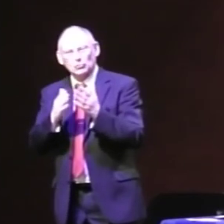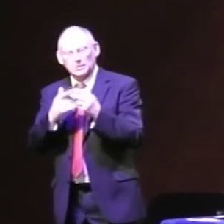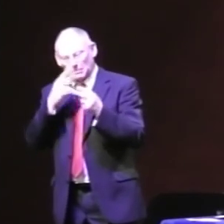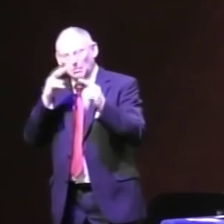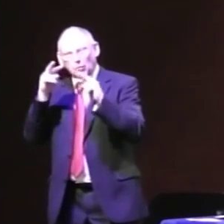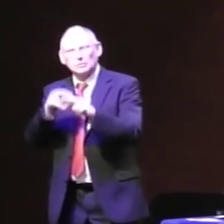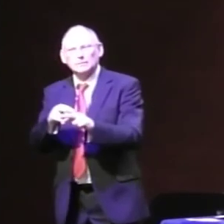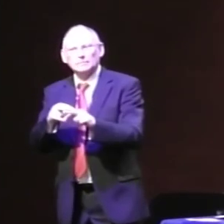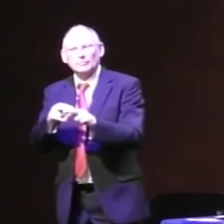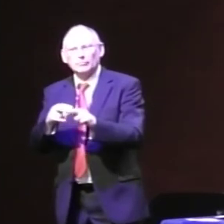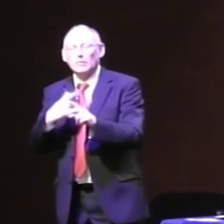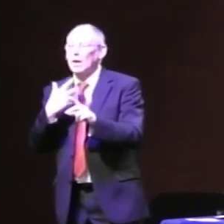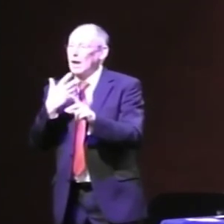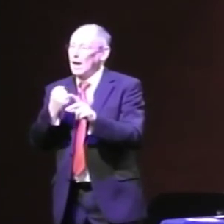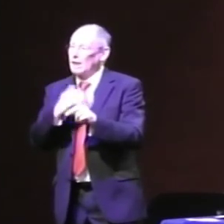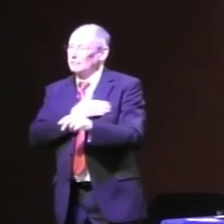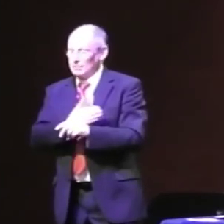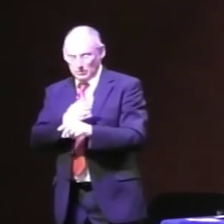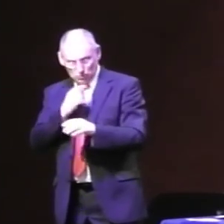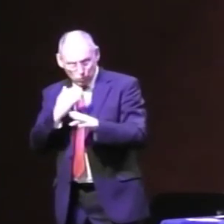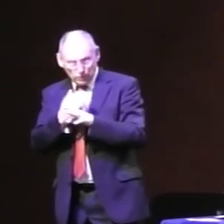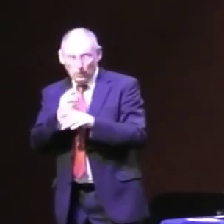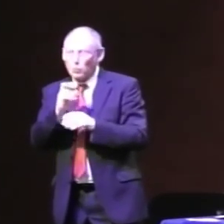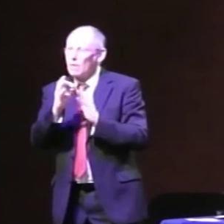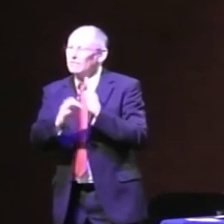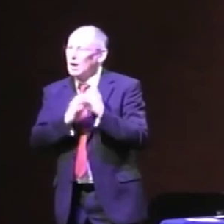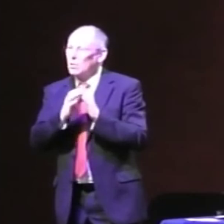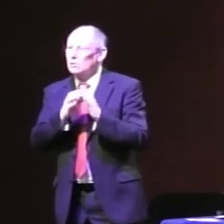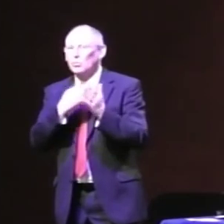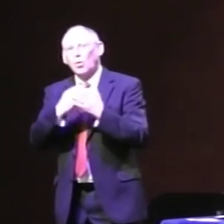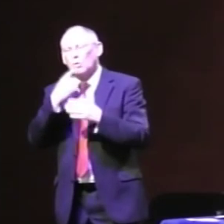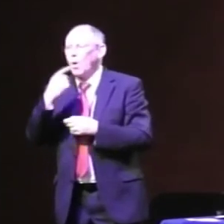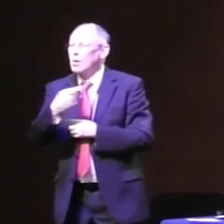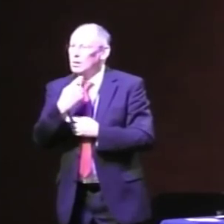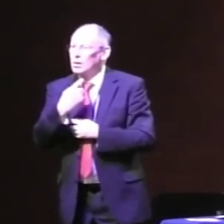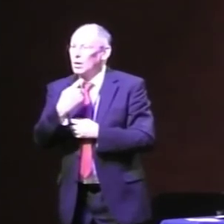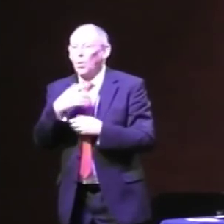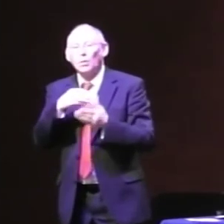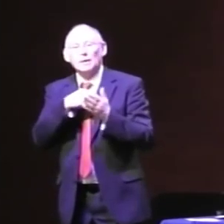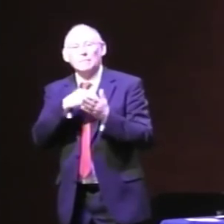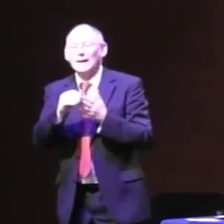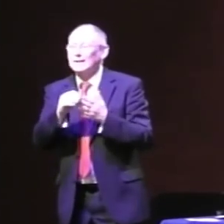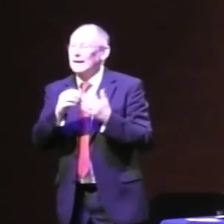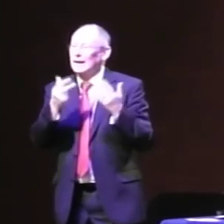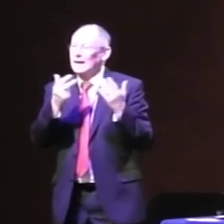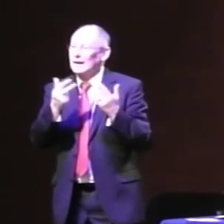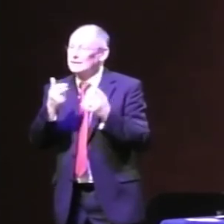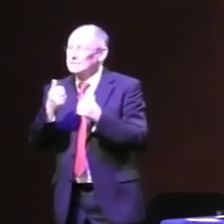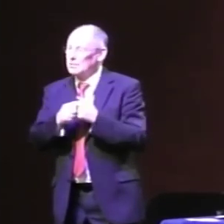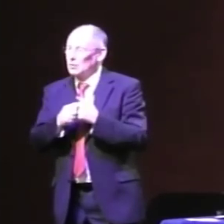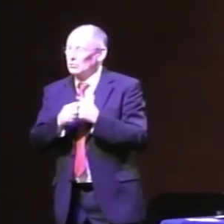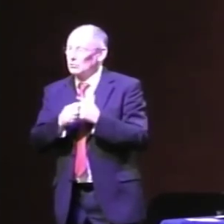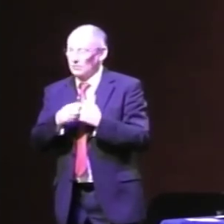addressed. We have members who work 12-hour shifts on call. They only get paid £18 for that